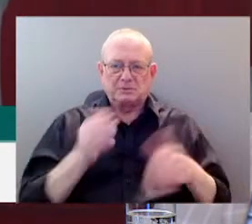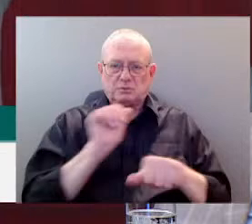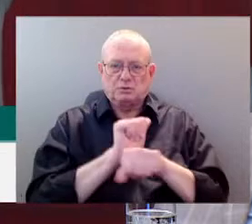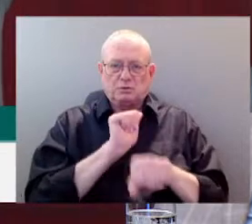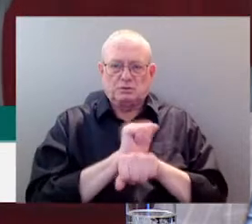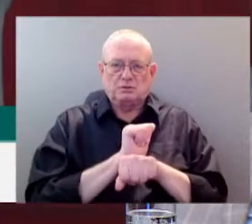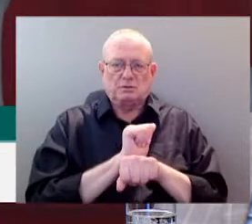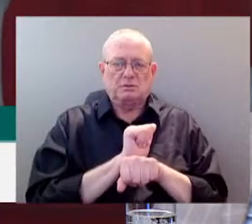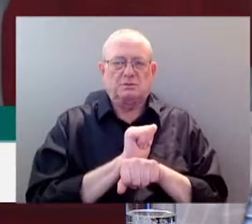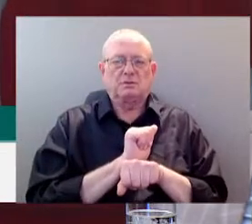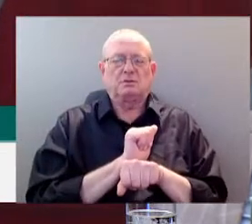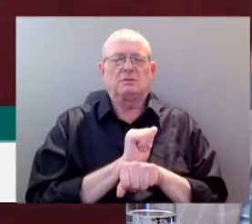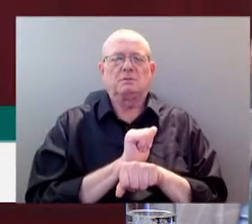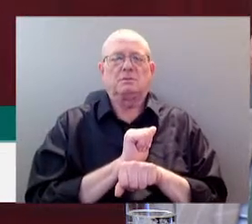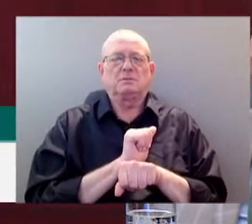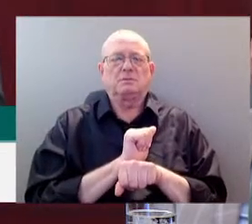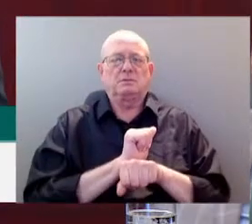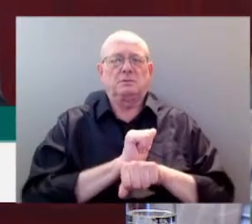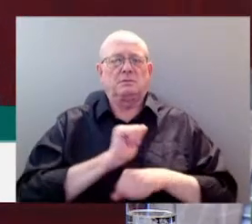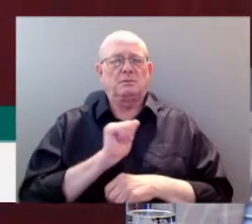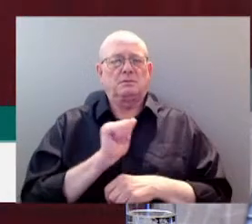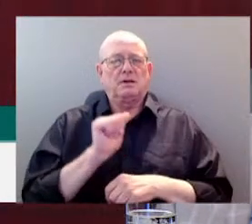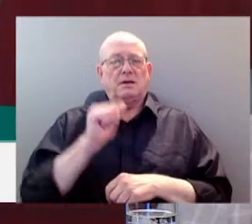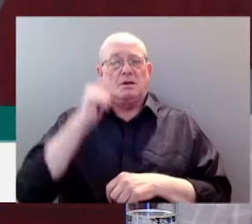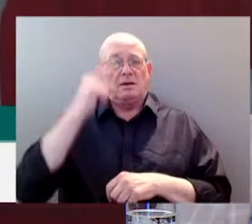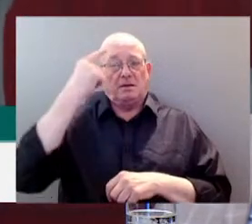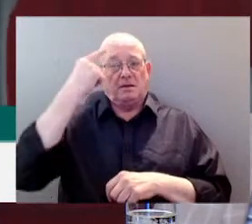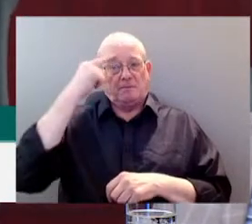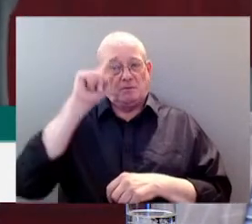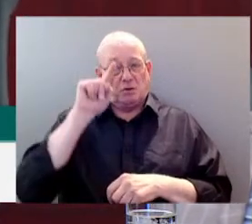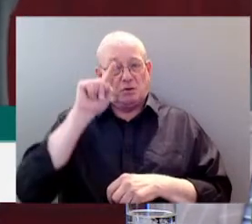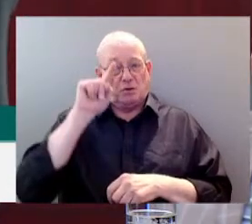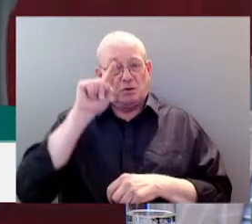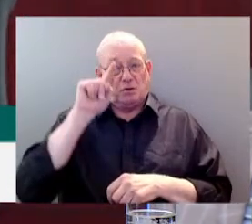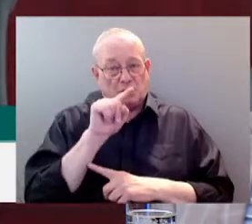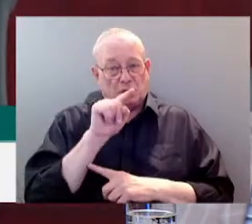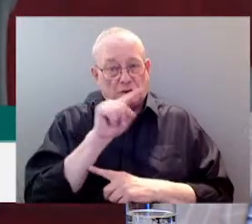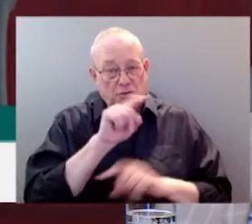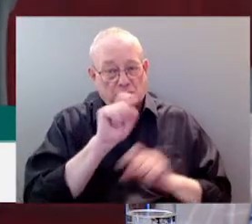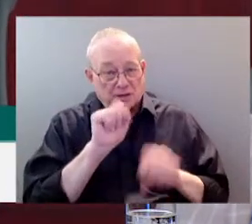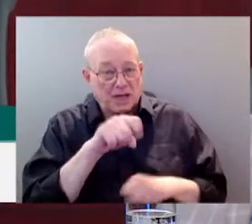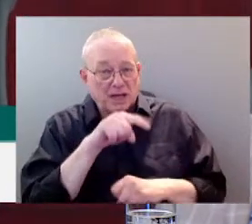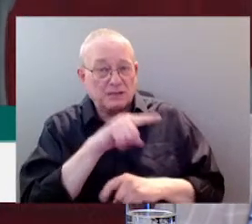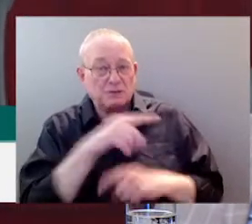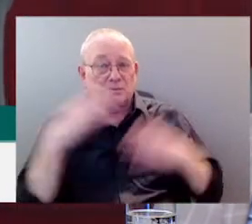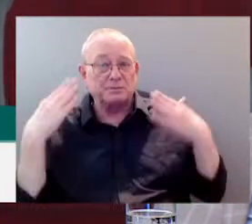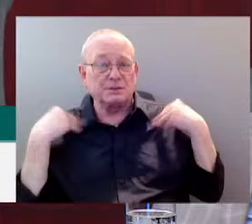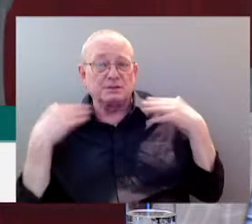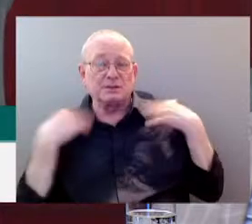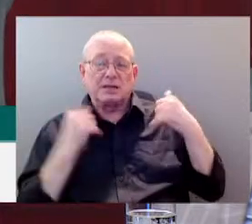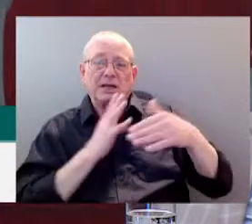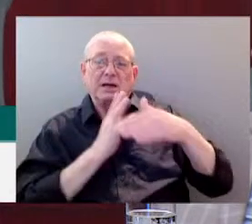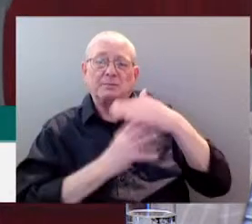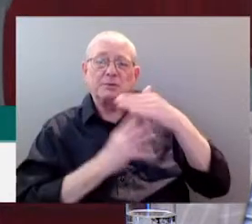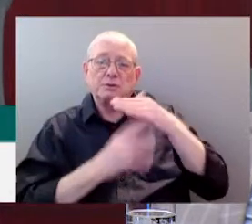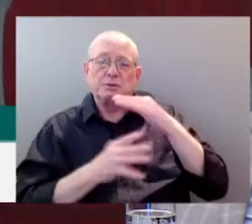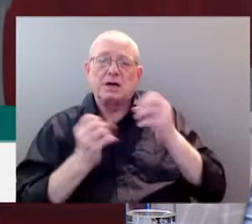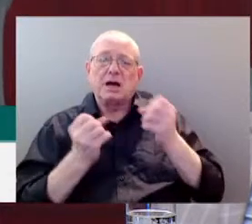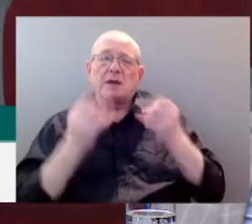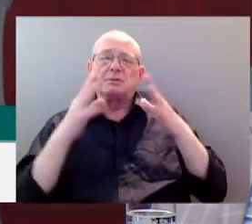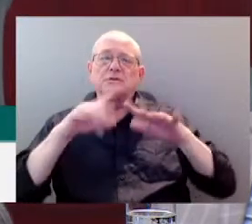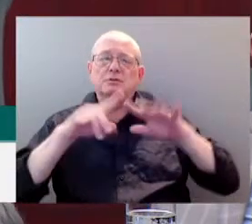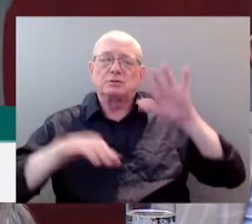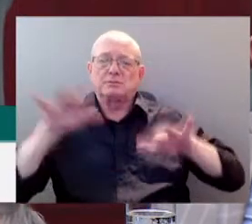through you can the minister of immigration and multiculturalism provide insights into the newly launched stream and how it will contribute to addressing labor